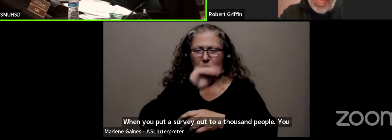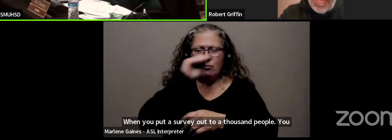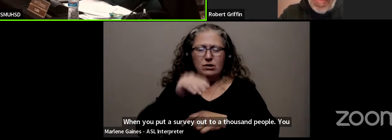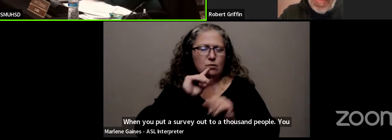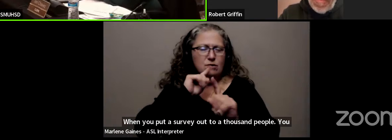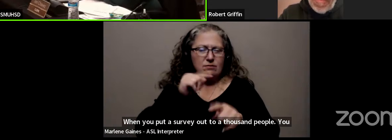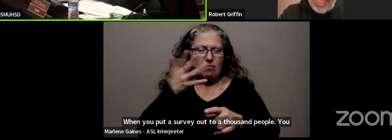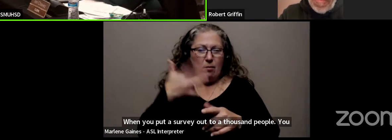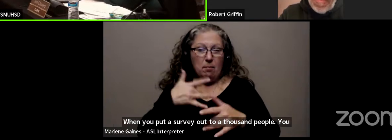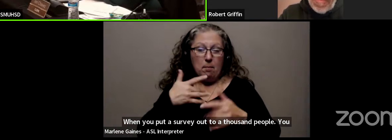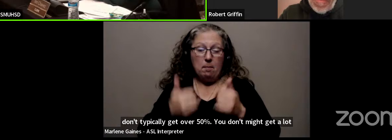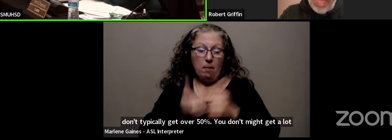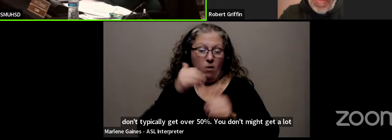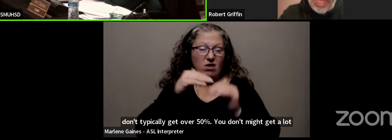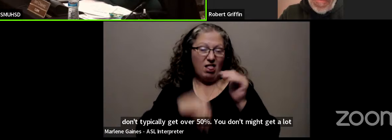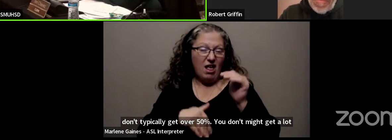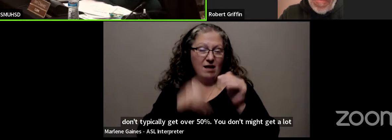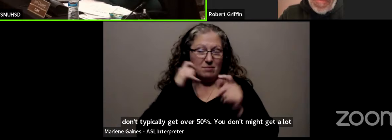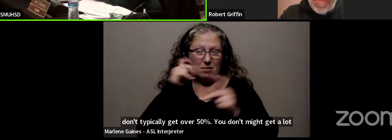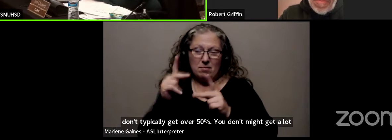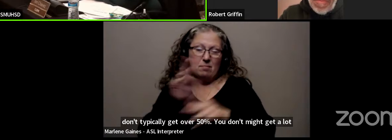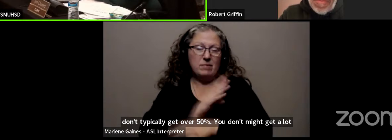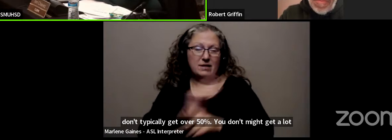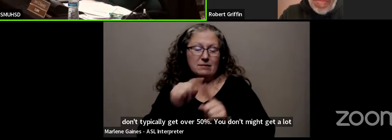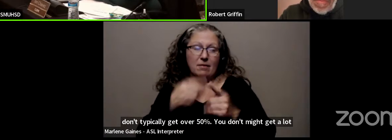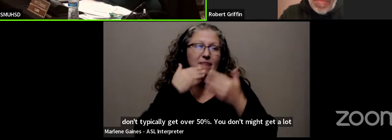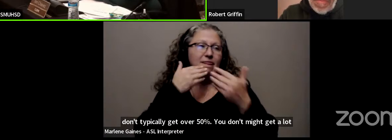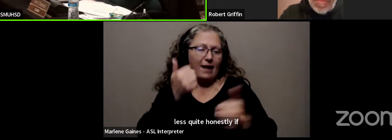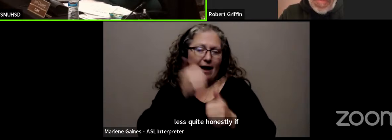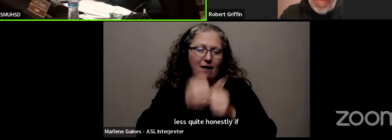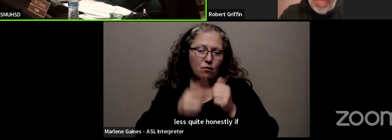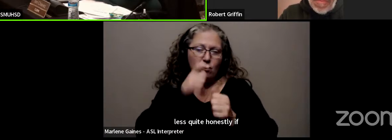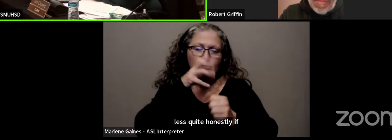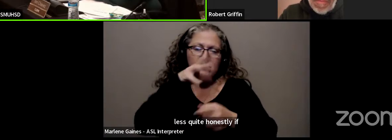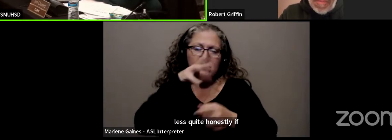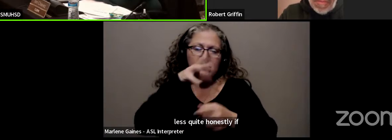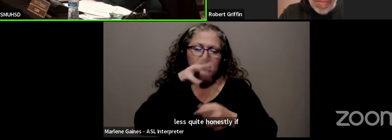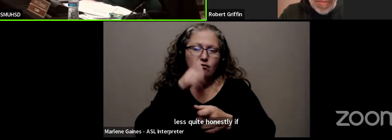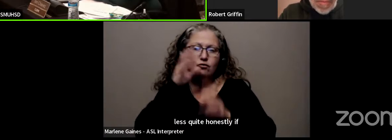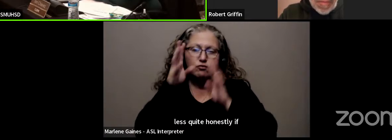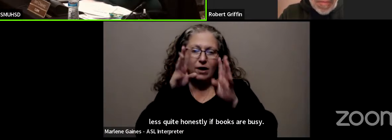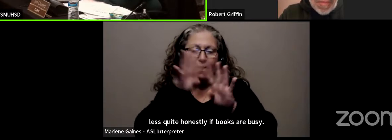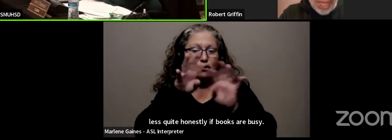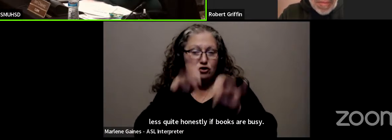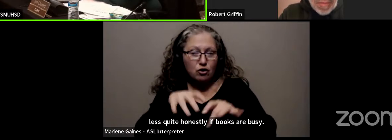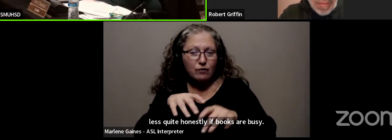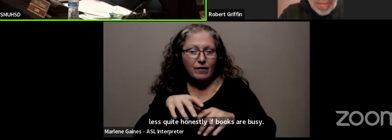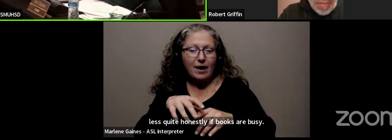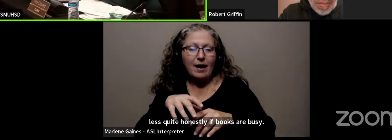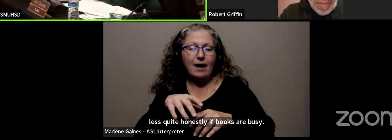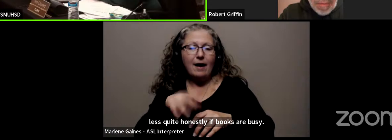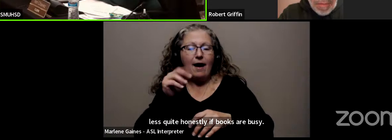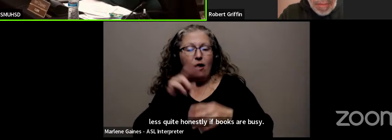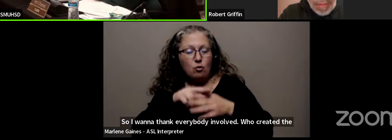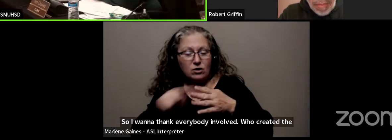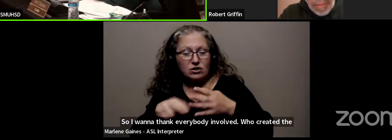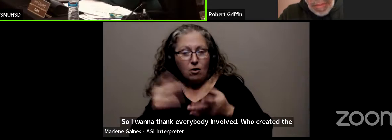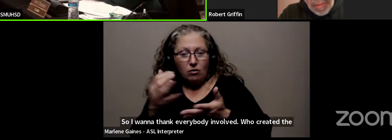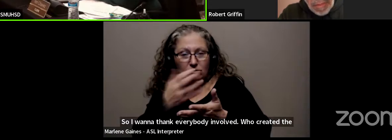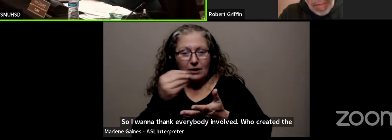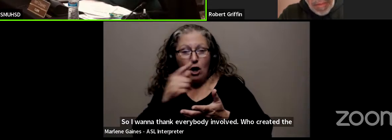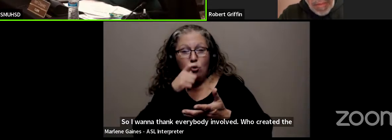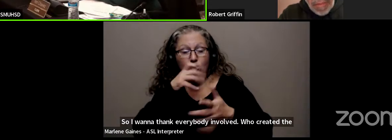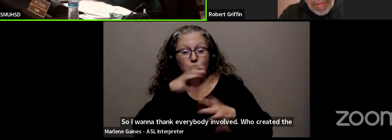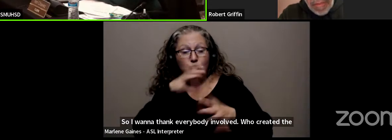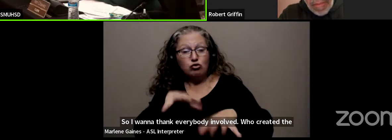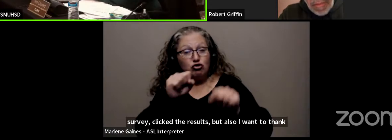less, quite honestly, if folks are busy. So I want to thank everybody involved who created the survey, collected the results, but also I want to thank those who took the